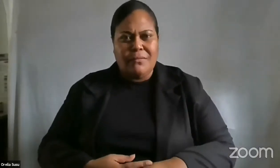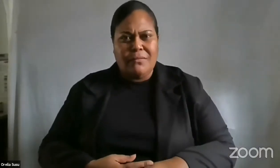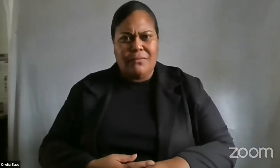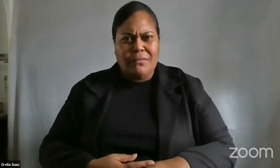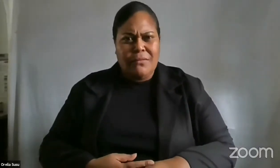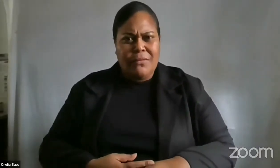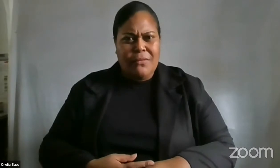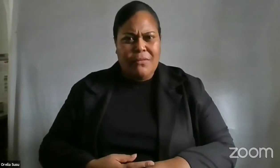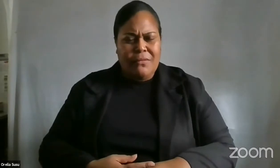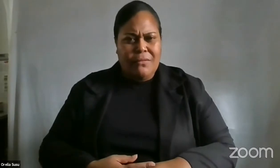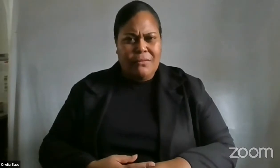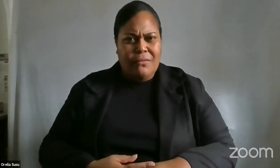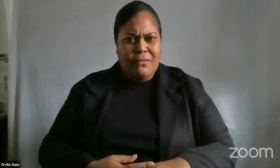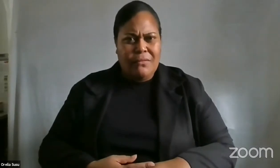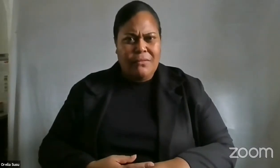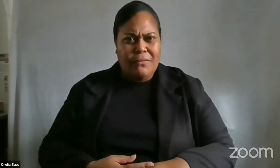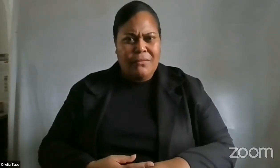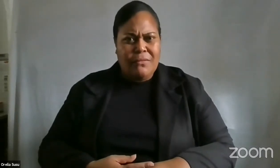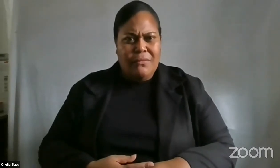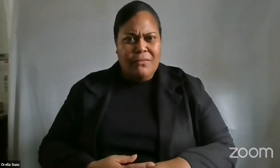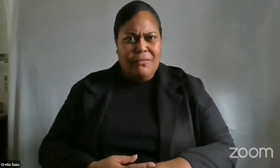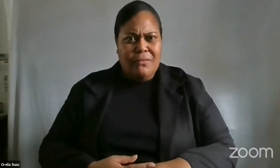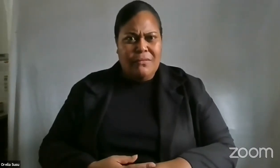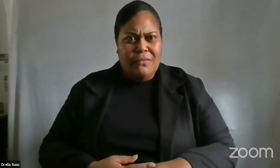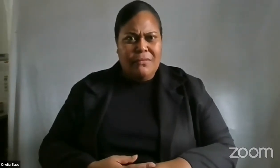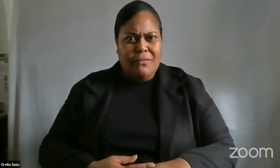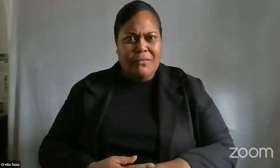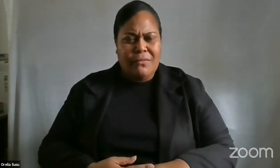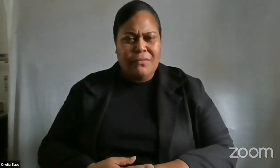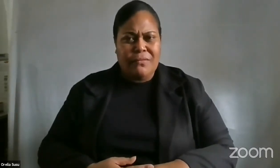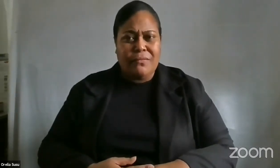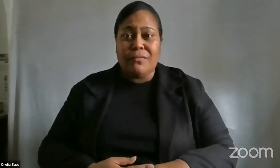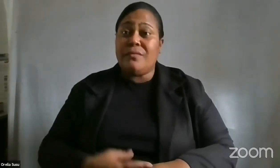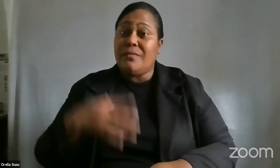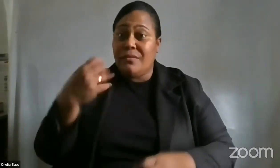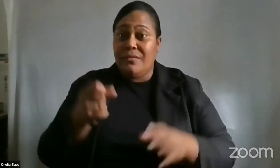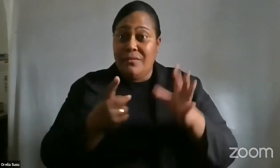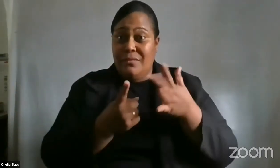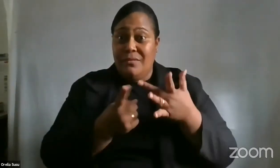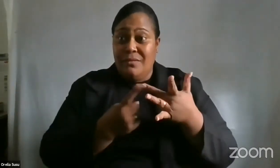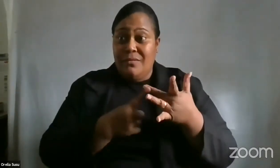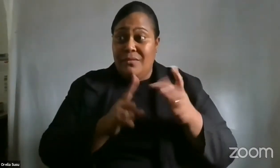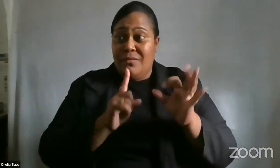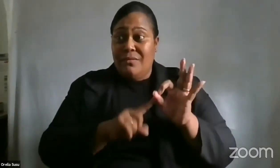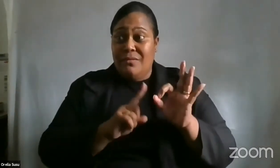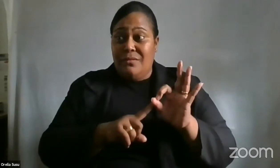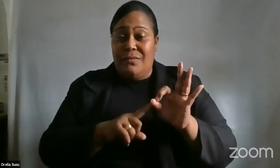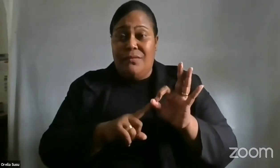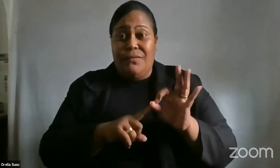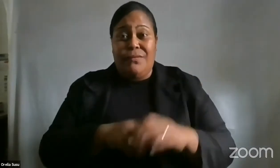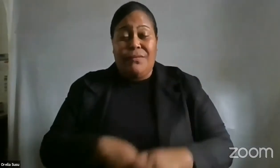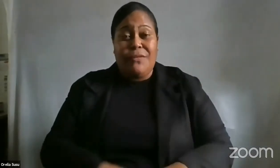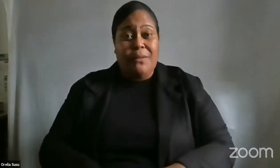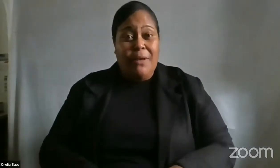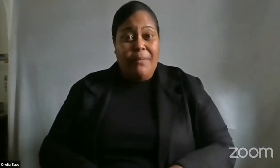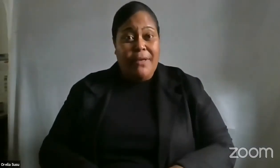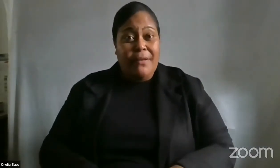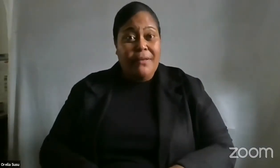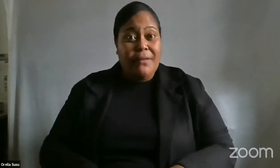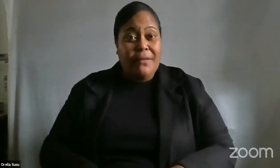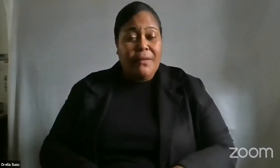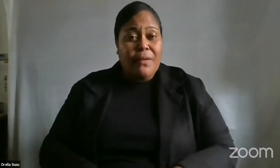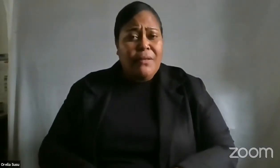Thank you, Viva. We have another question here, and it goes, thank you, speakers. Any tips